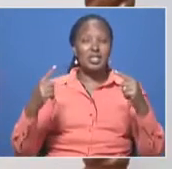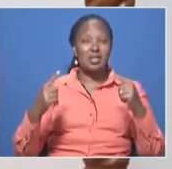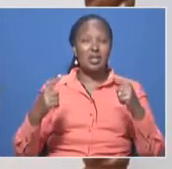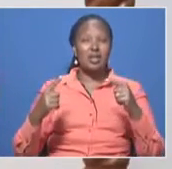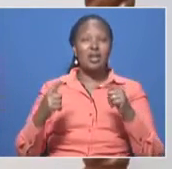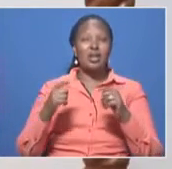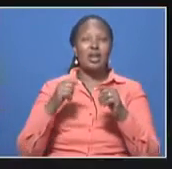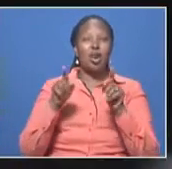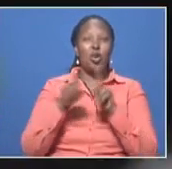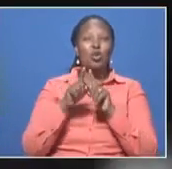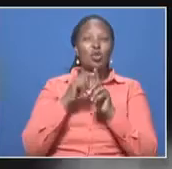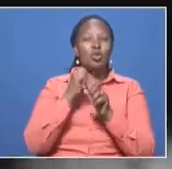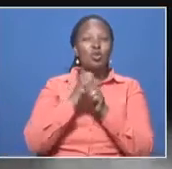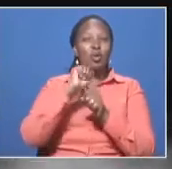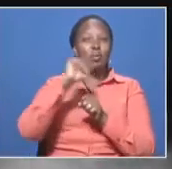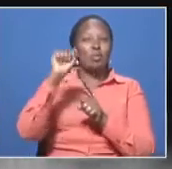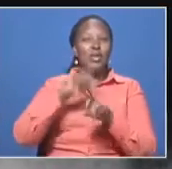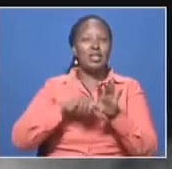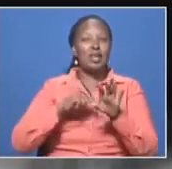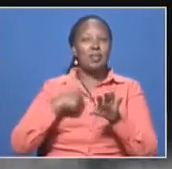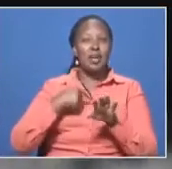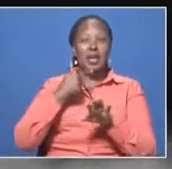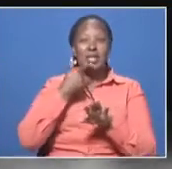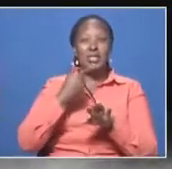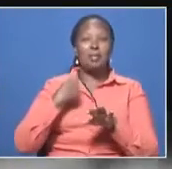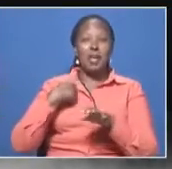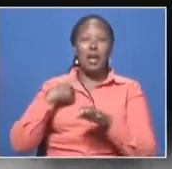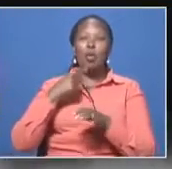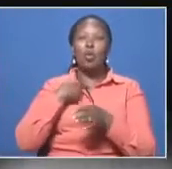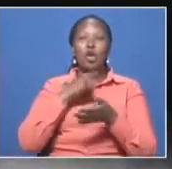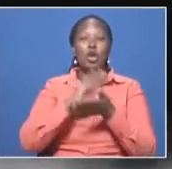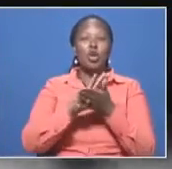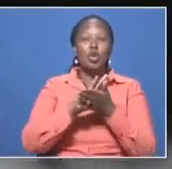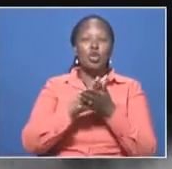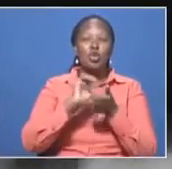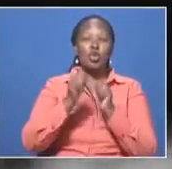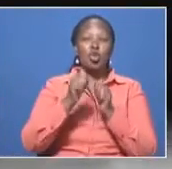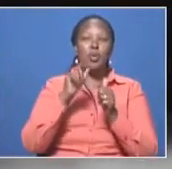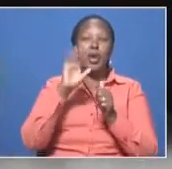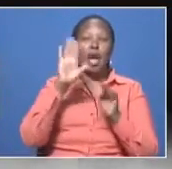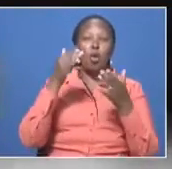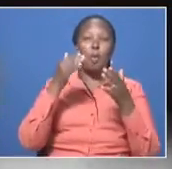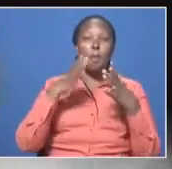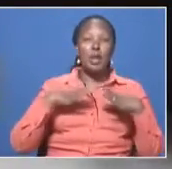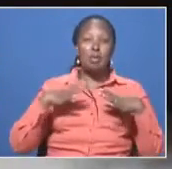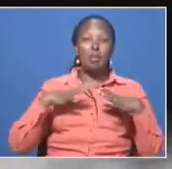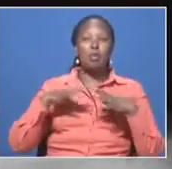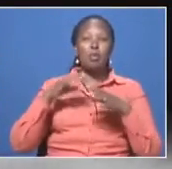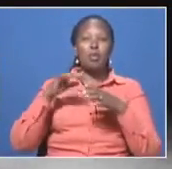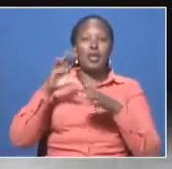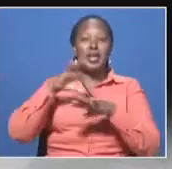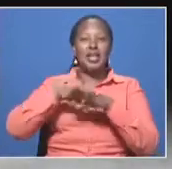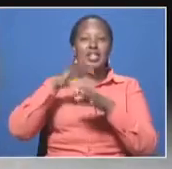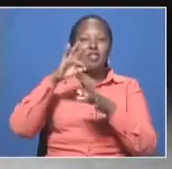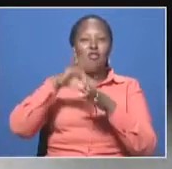into politics. Nikisema ninaenda kusimama, wangapi wataenda kuchukua kura?